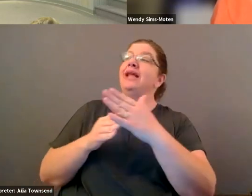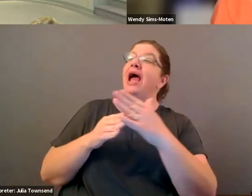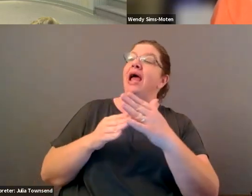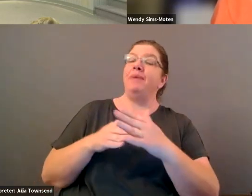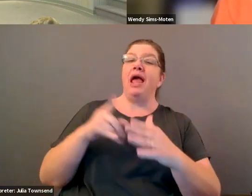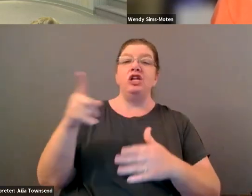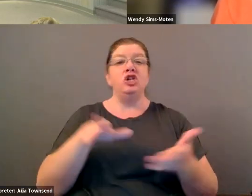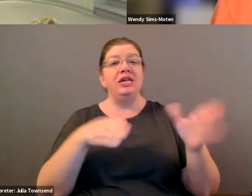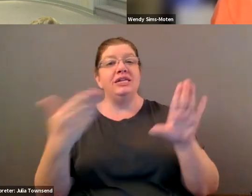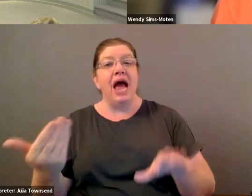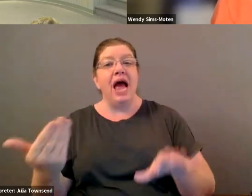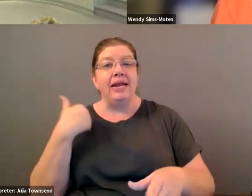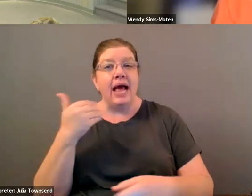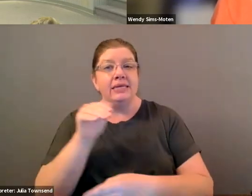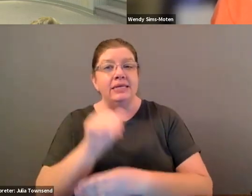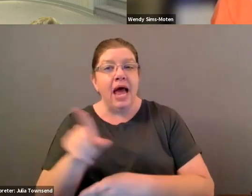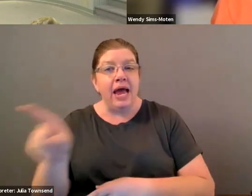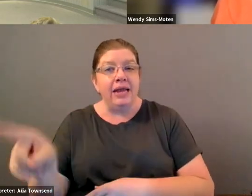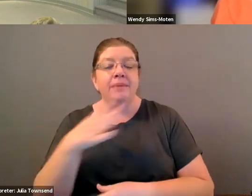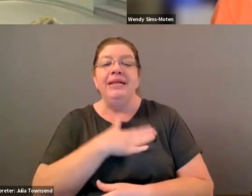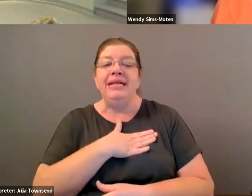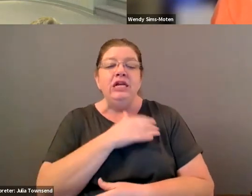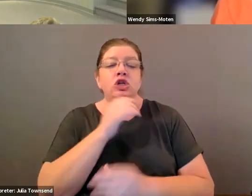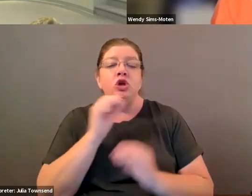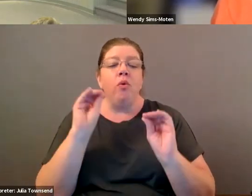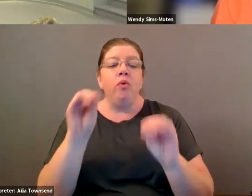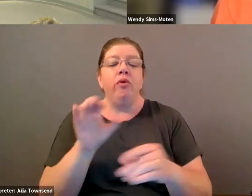last night. Thank you. Please don't put it.